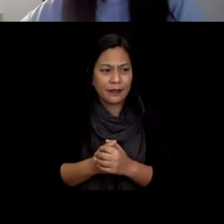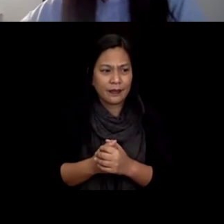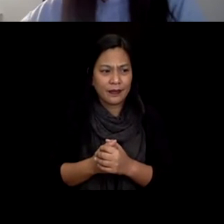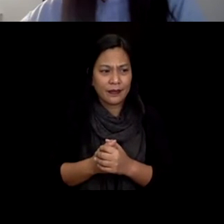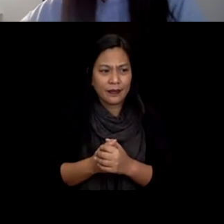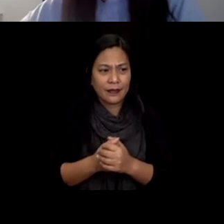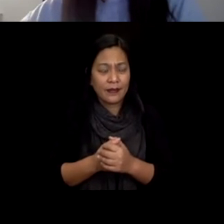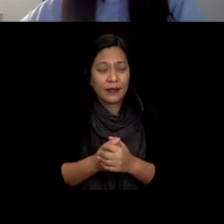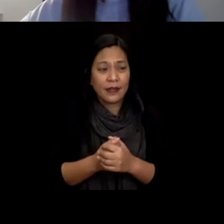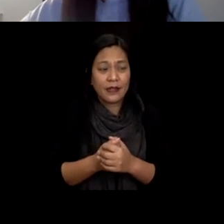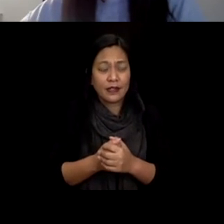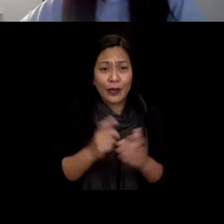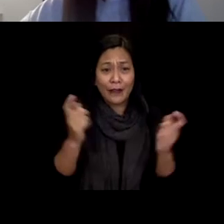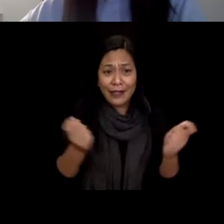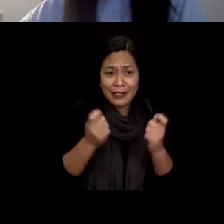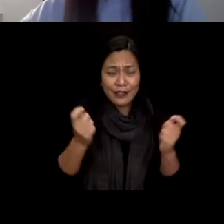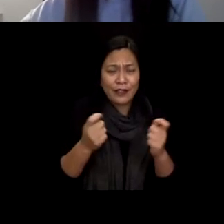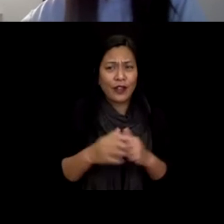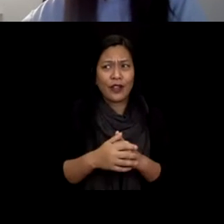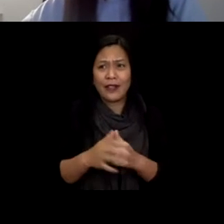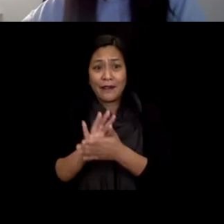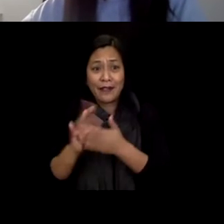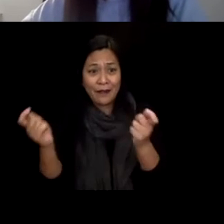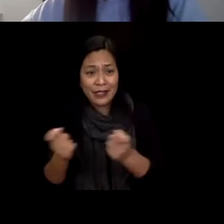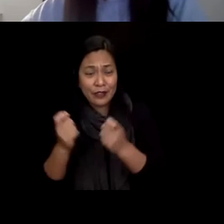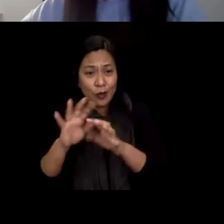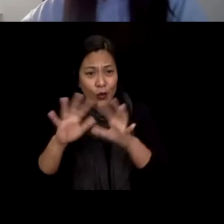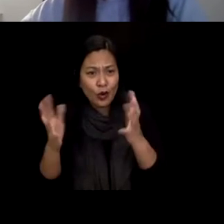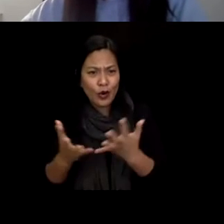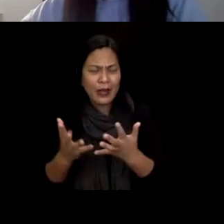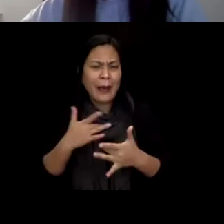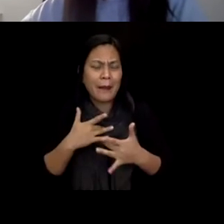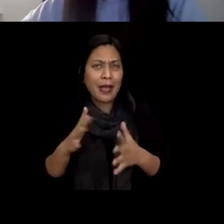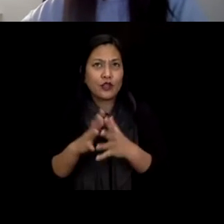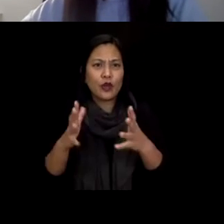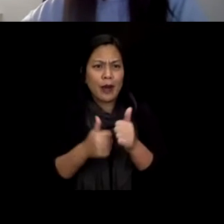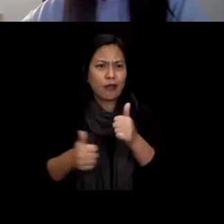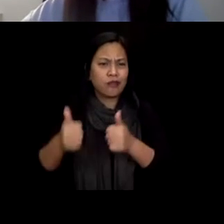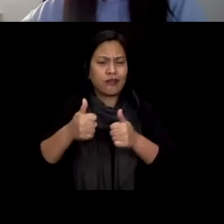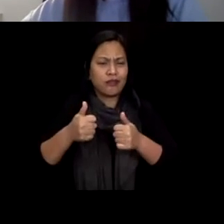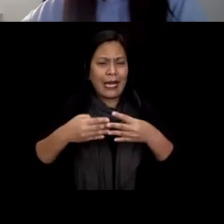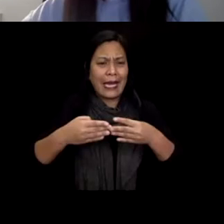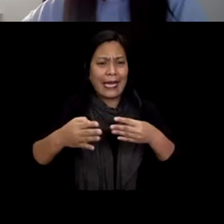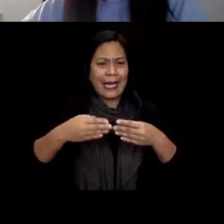film festival world, there's just so many gatekeepers and so much secrecy and there's so little transparency, right, on